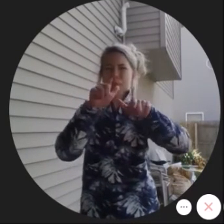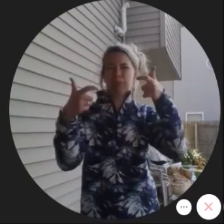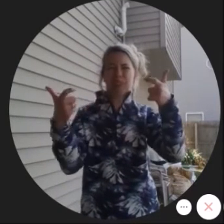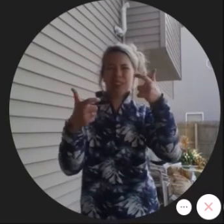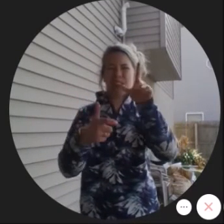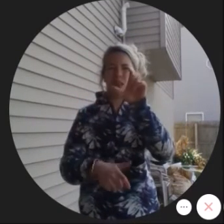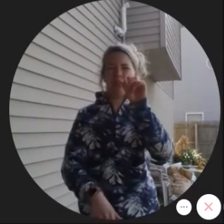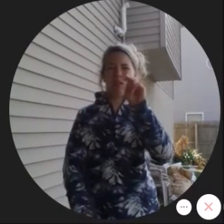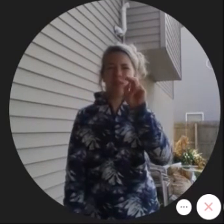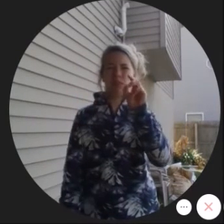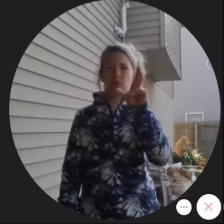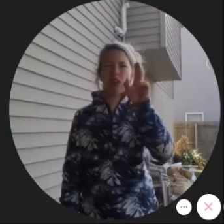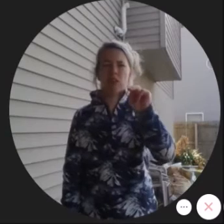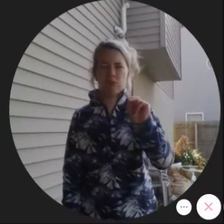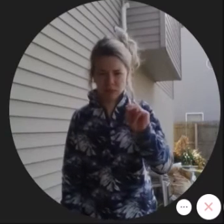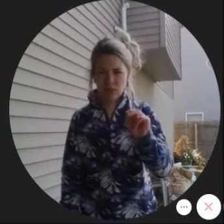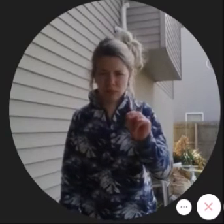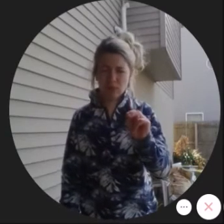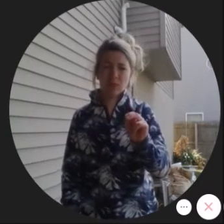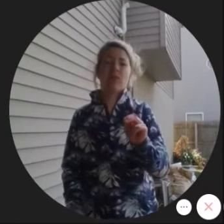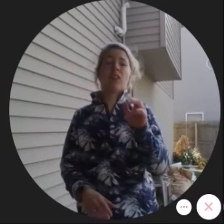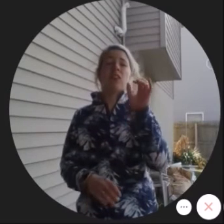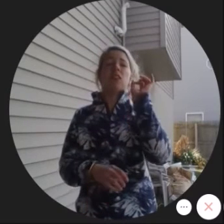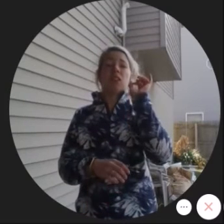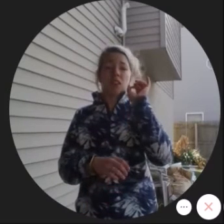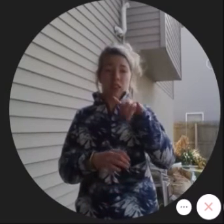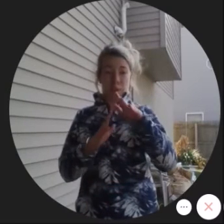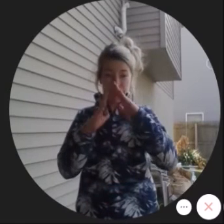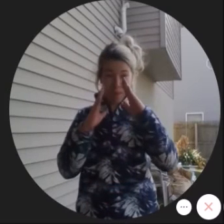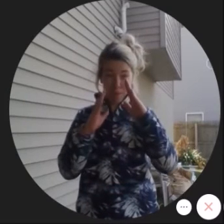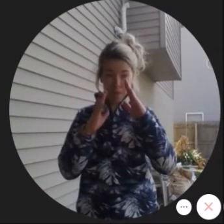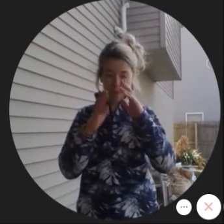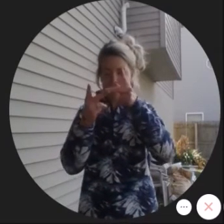And there's a big town called London.